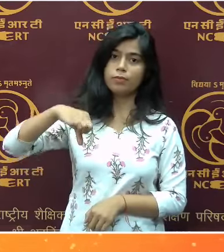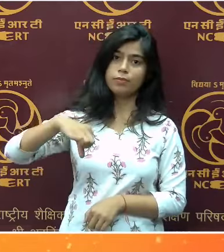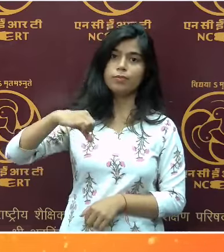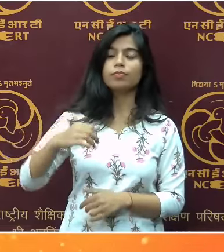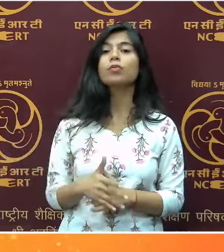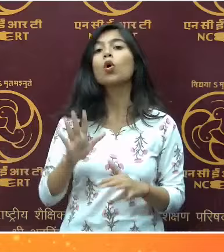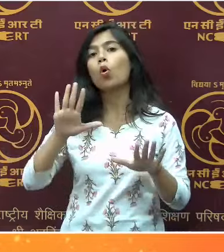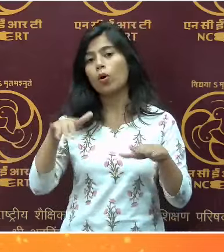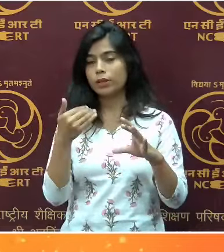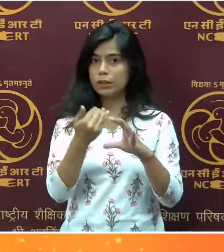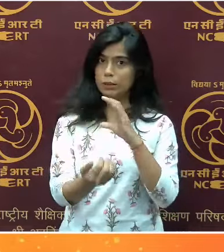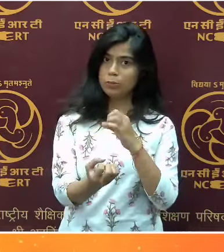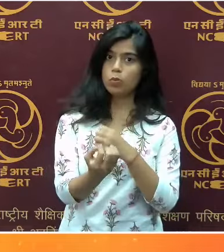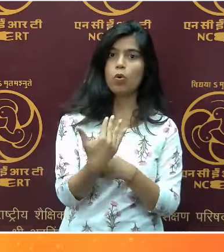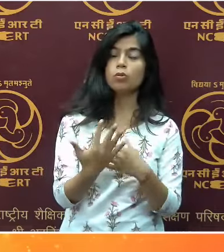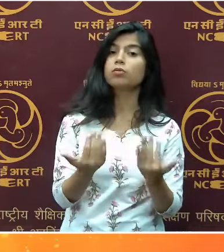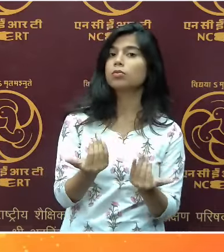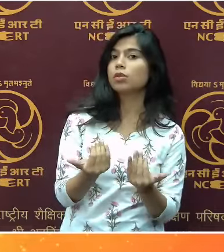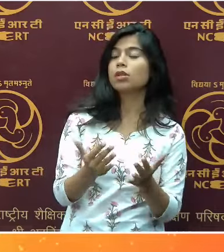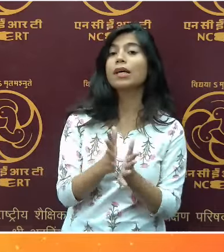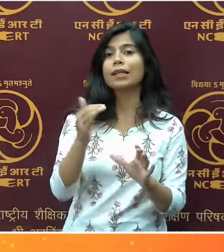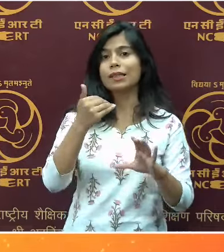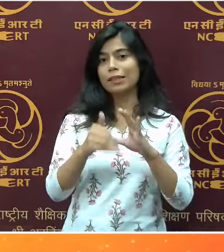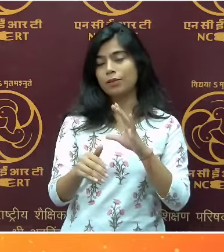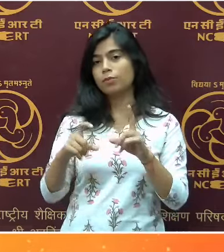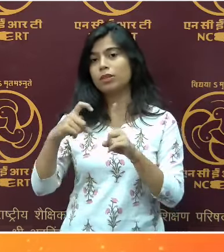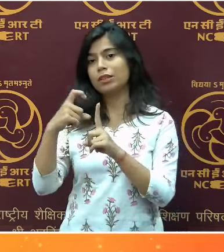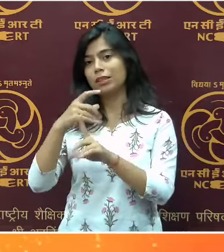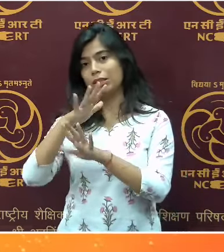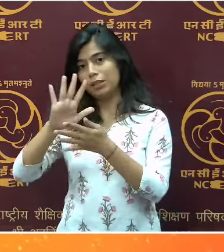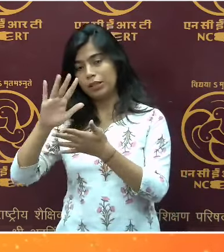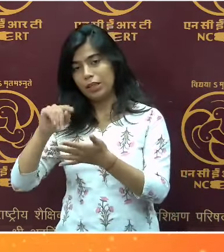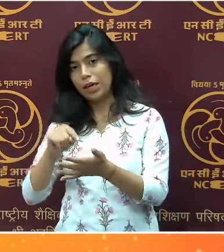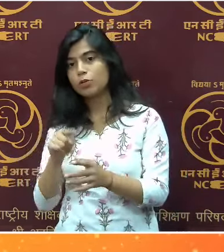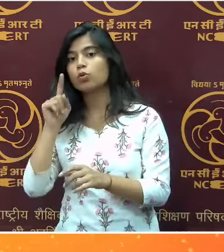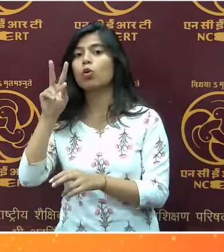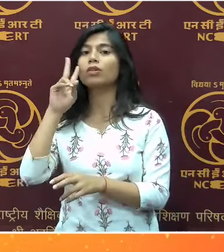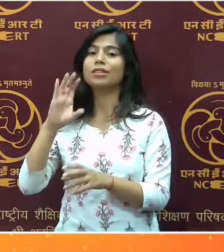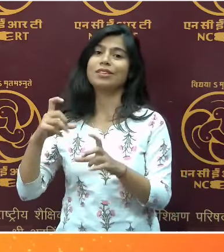drop a mail as well. Our email address is